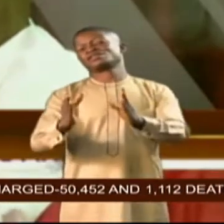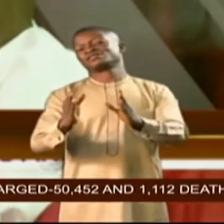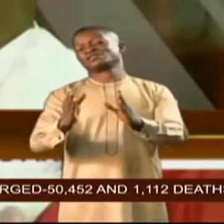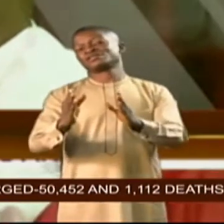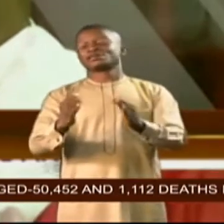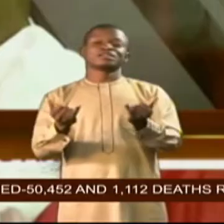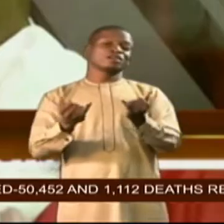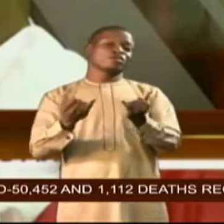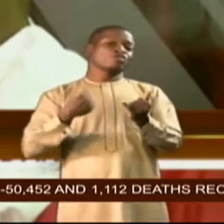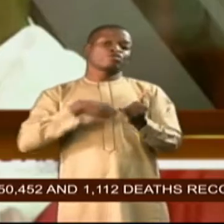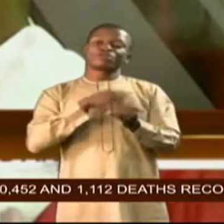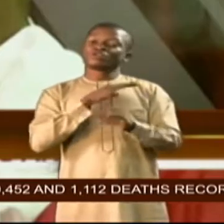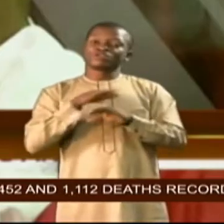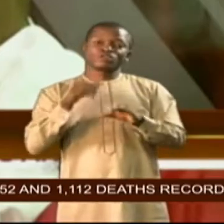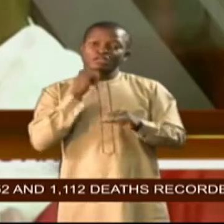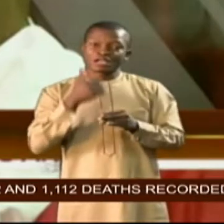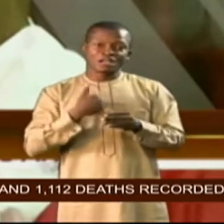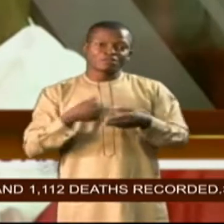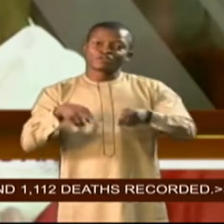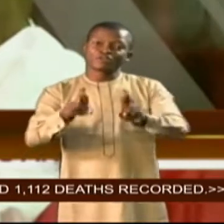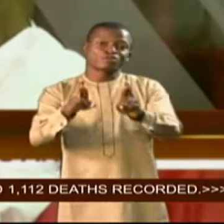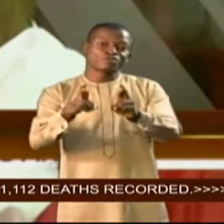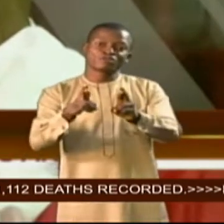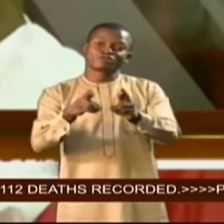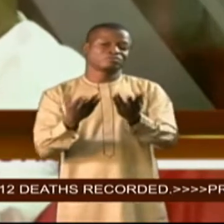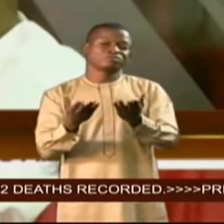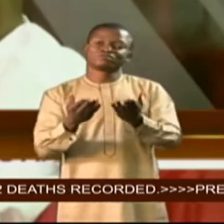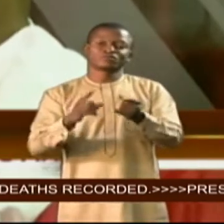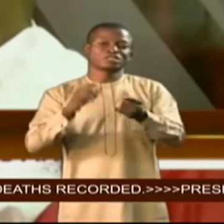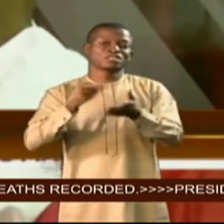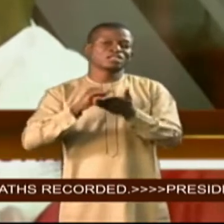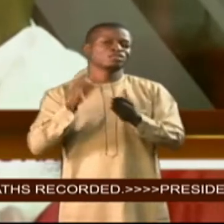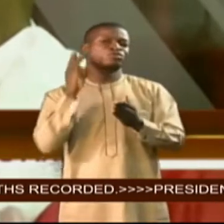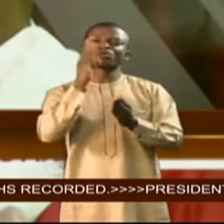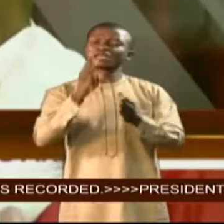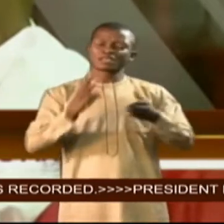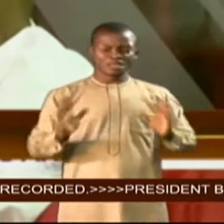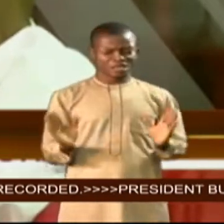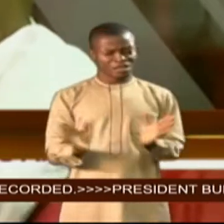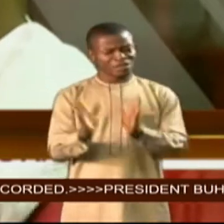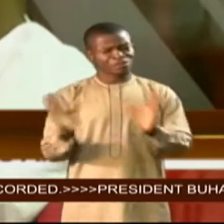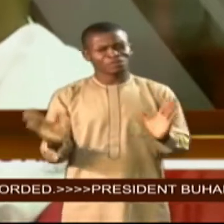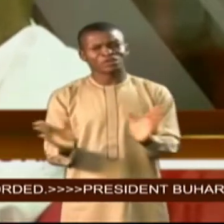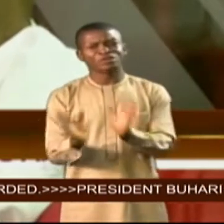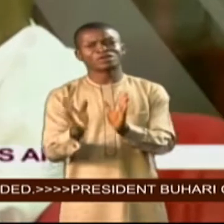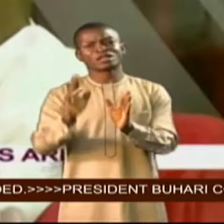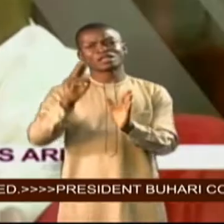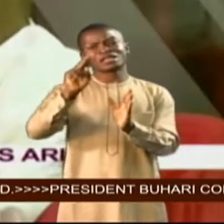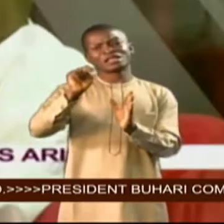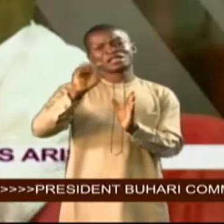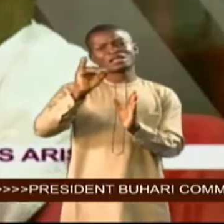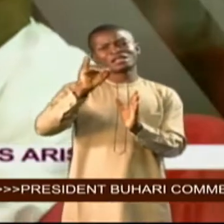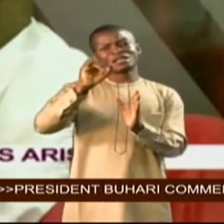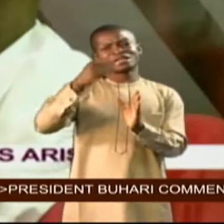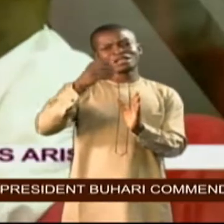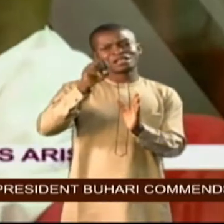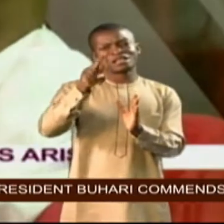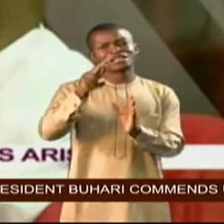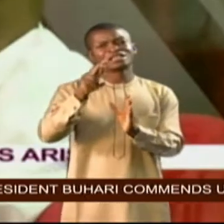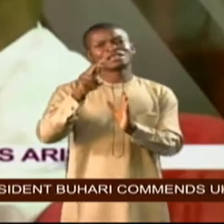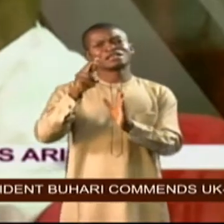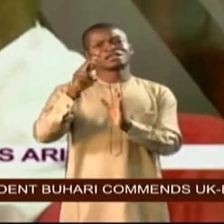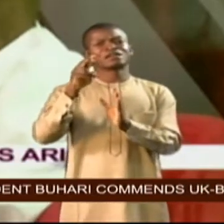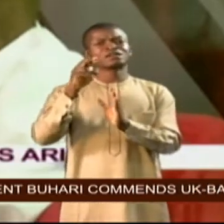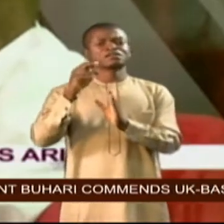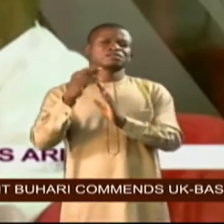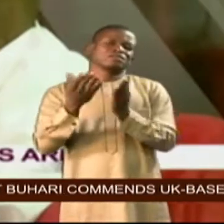the road infrastructure that would encourage Niger, for instance, to use our